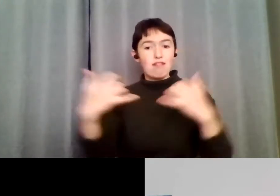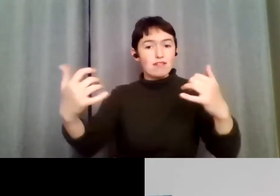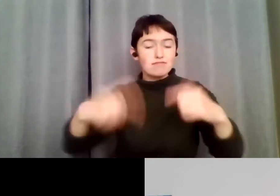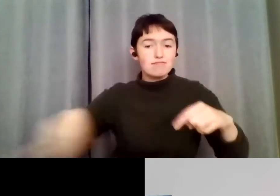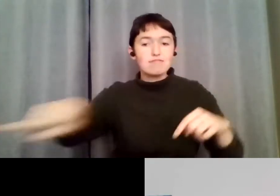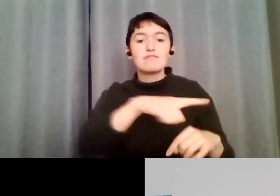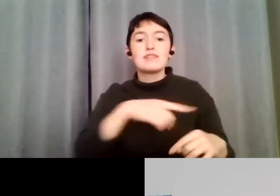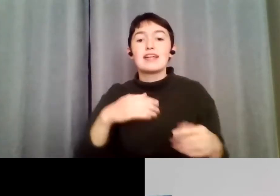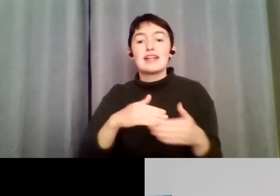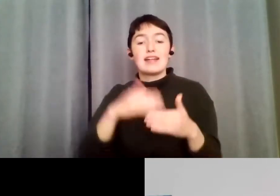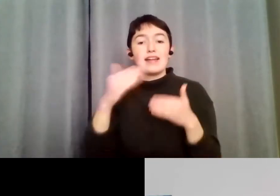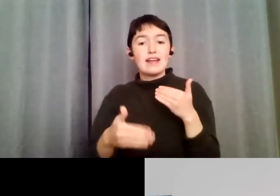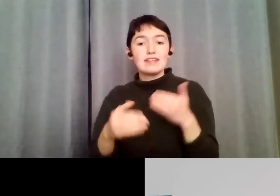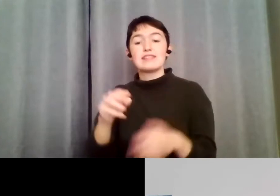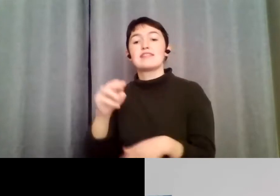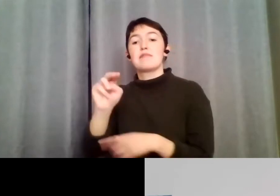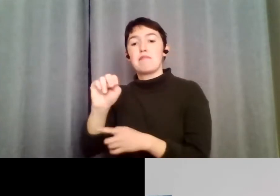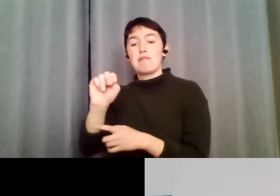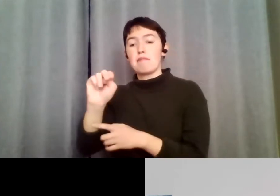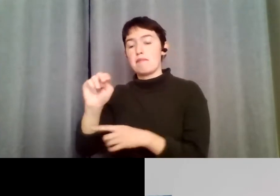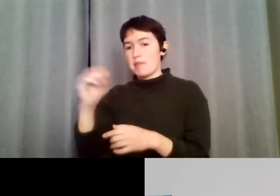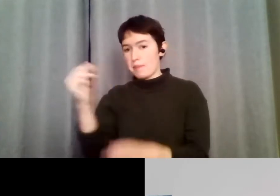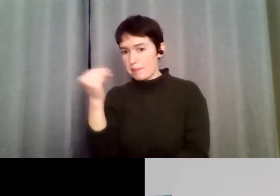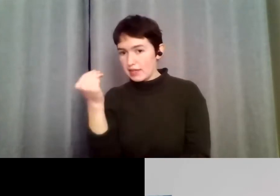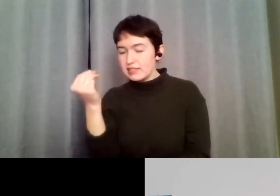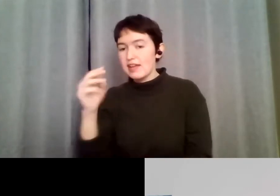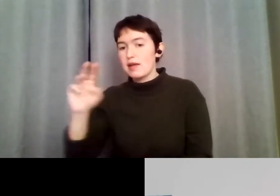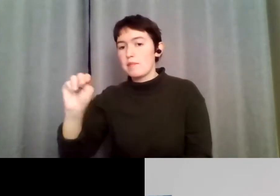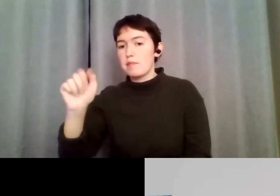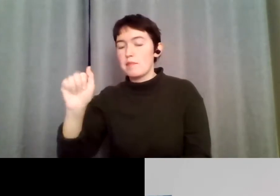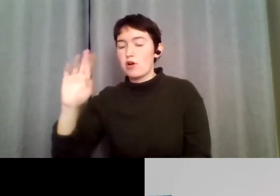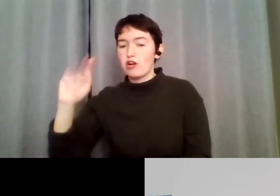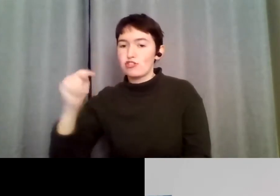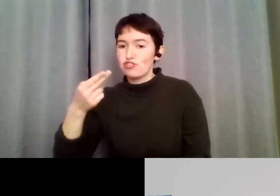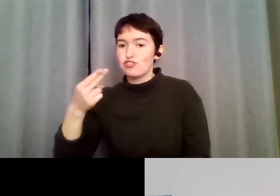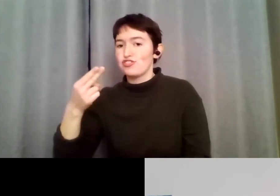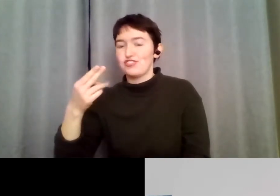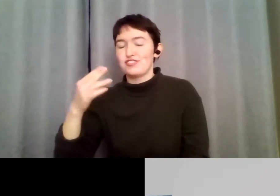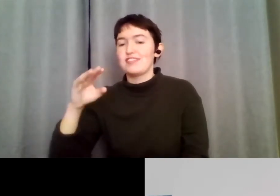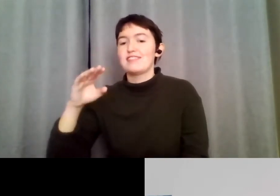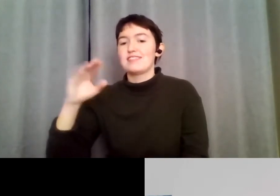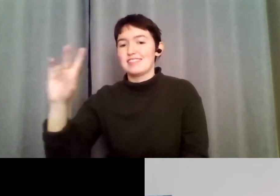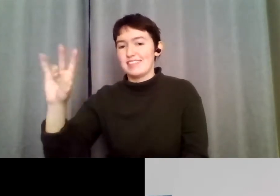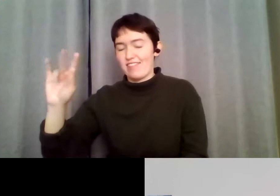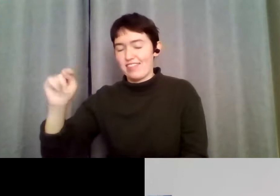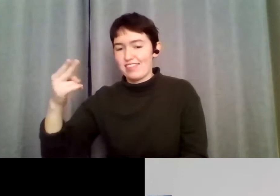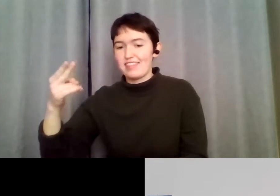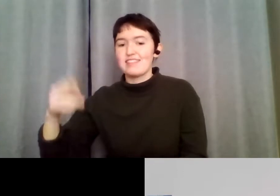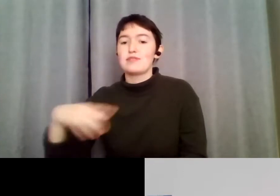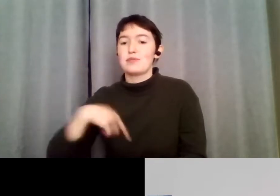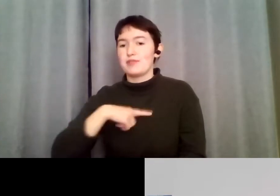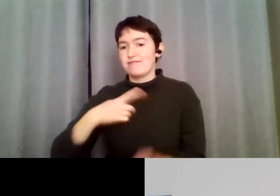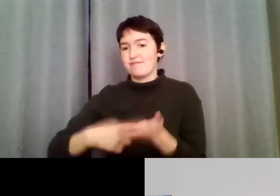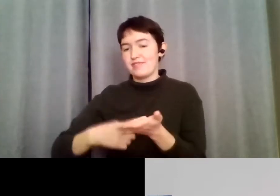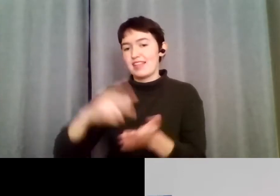be Monday, March 7th. So that's a week from today. We're going to be talking all about kelp. Let me get that link for everybody